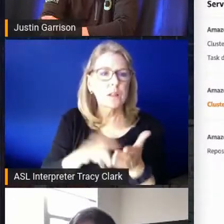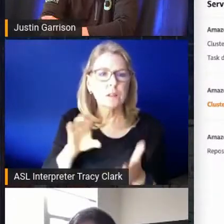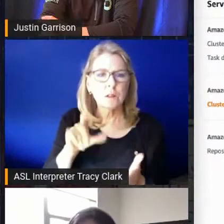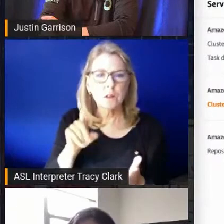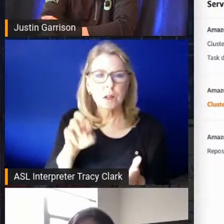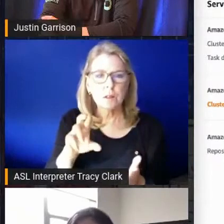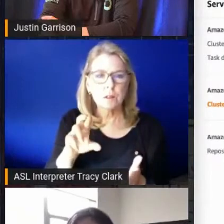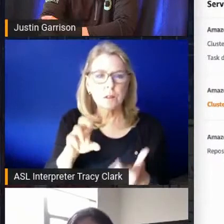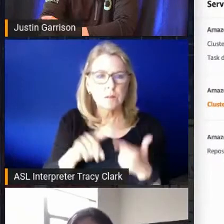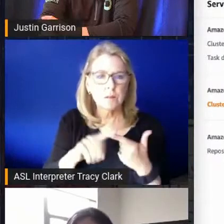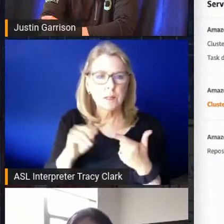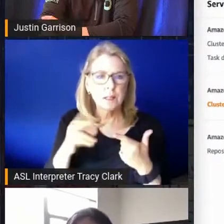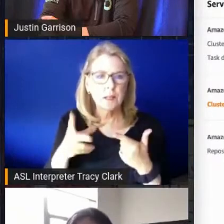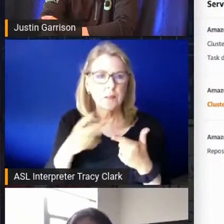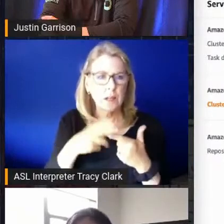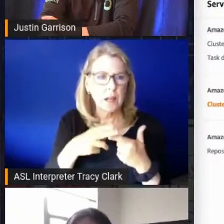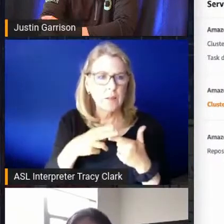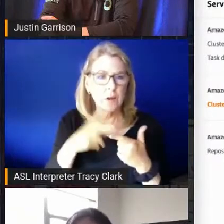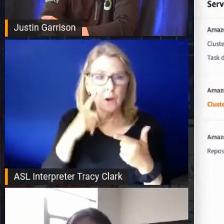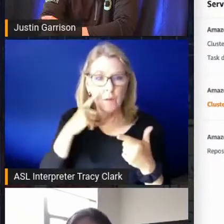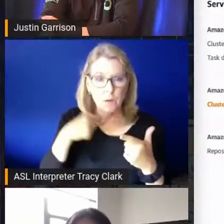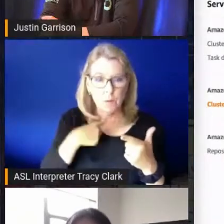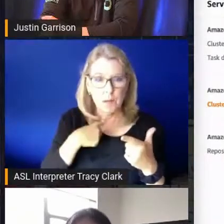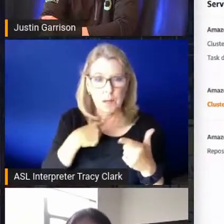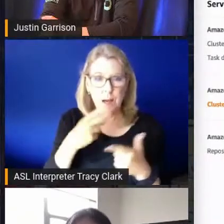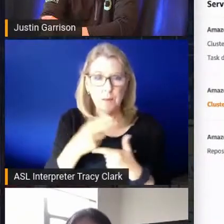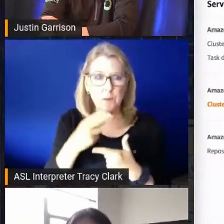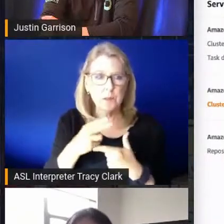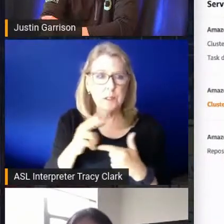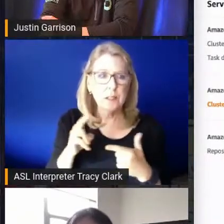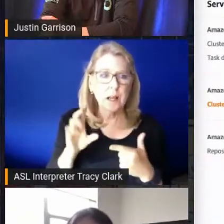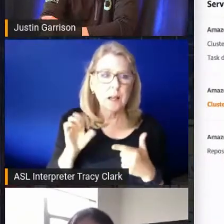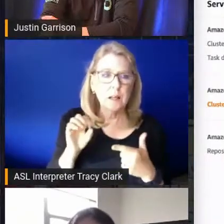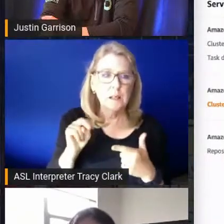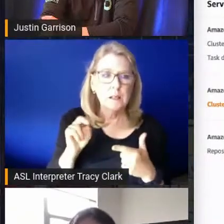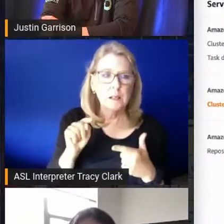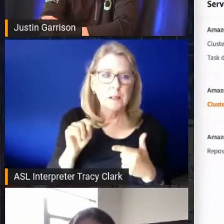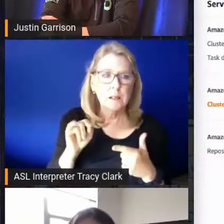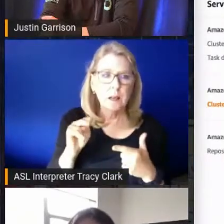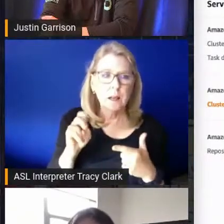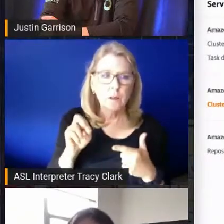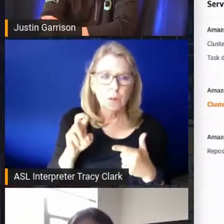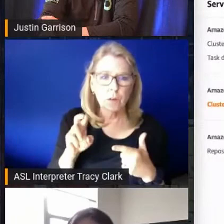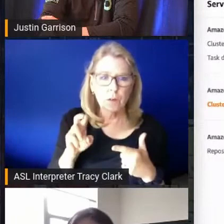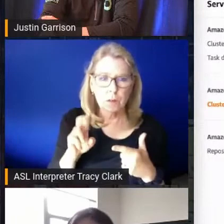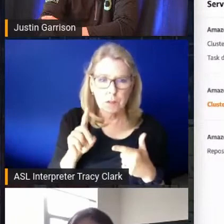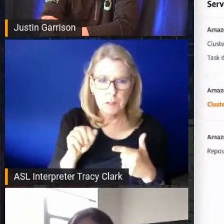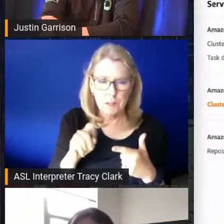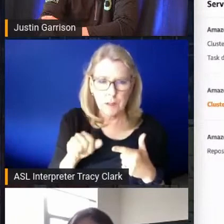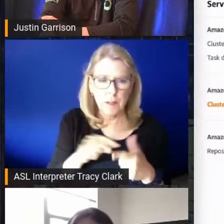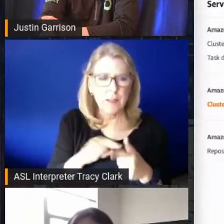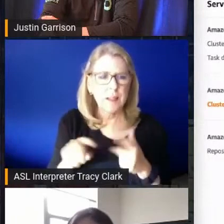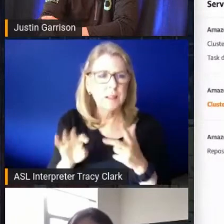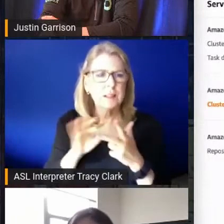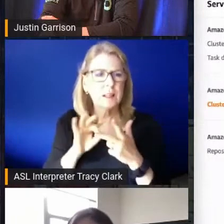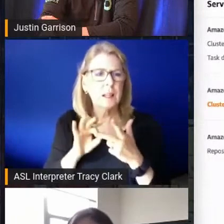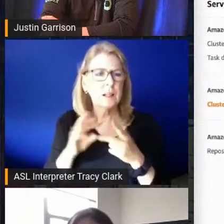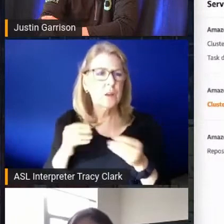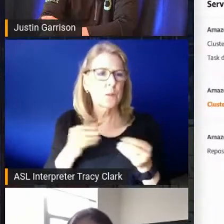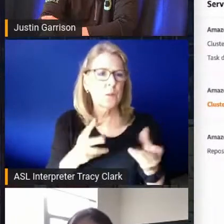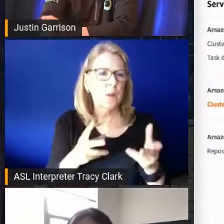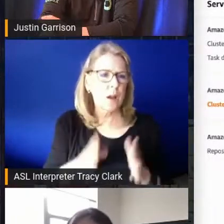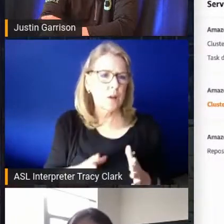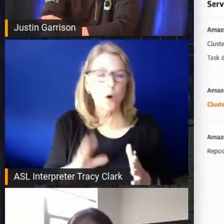cluster. In this case, I'm providing Container Day Demo. And then you can select the provider where your cluster is